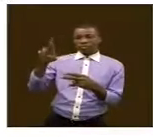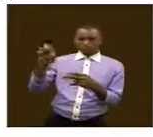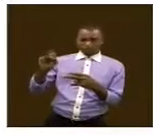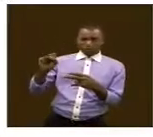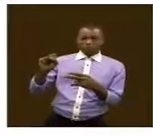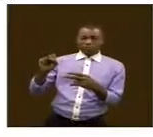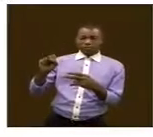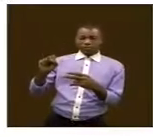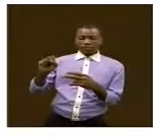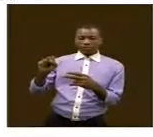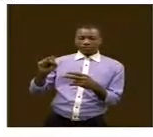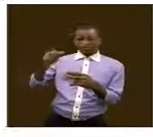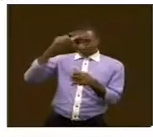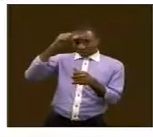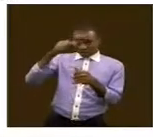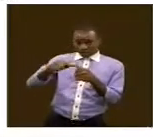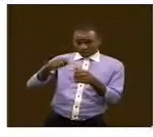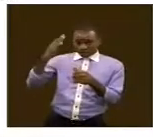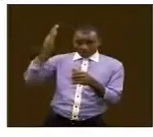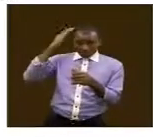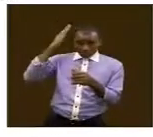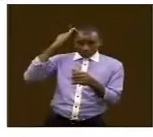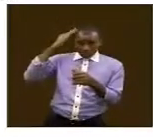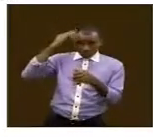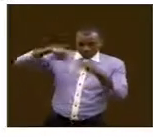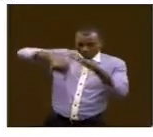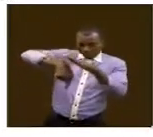The head is turned upside down.